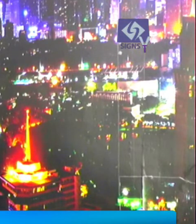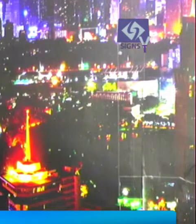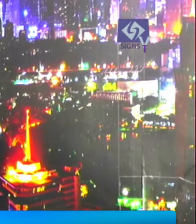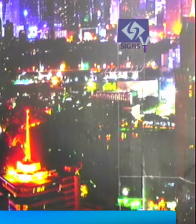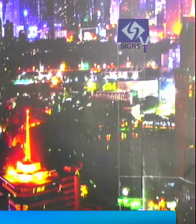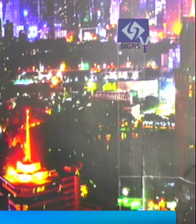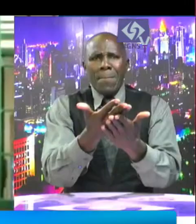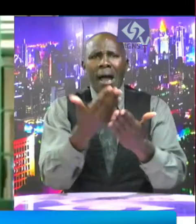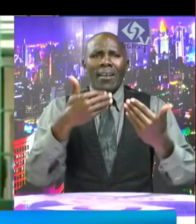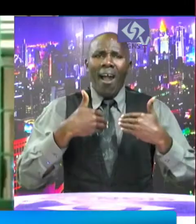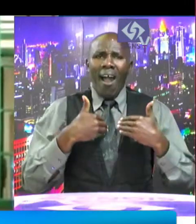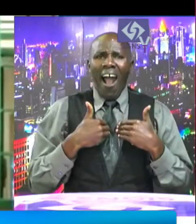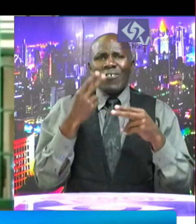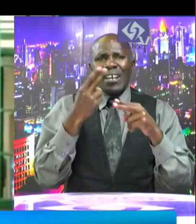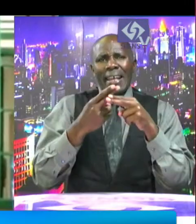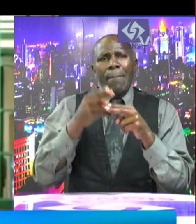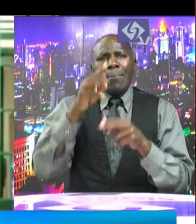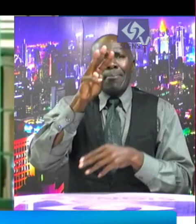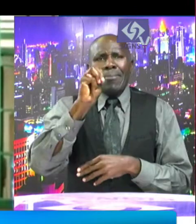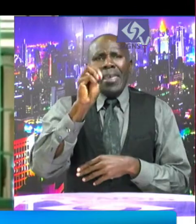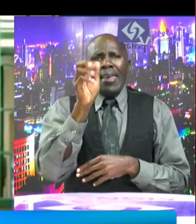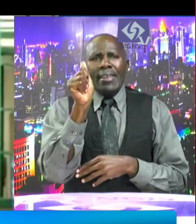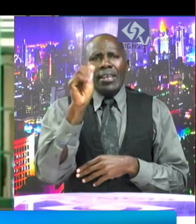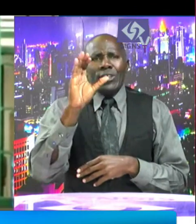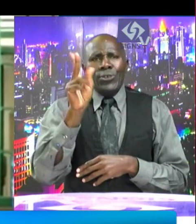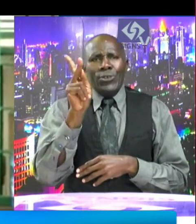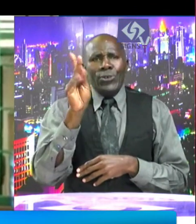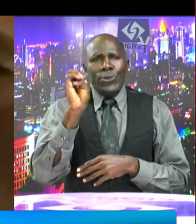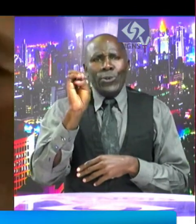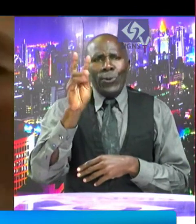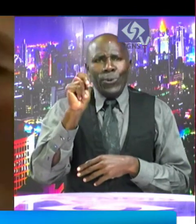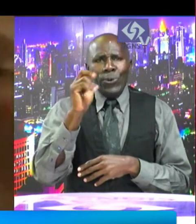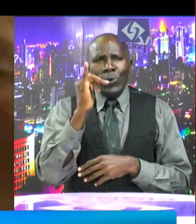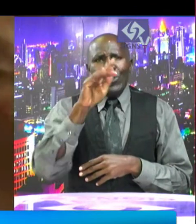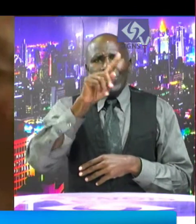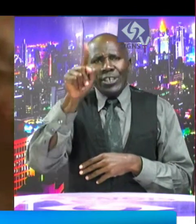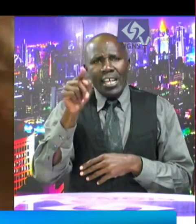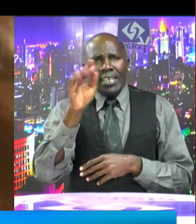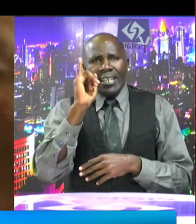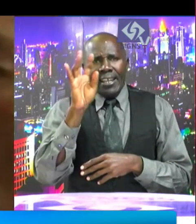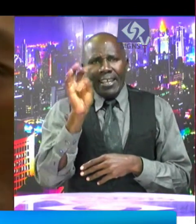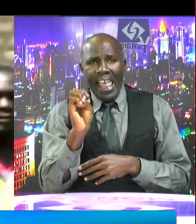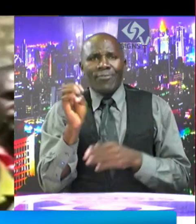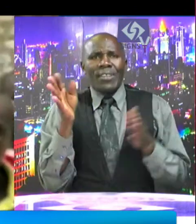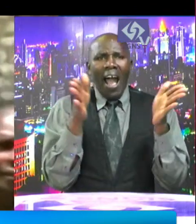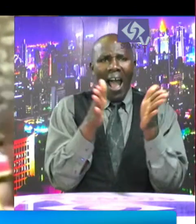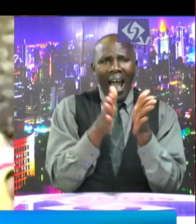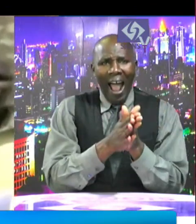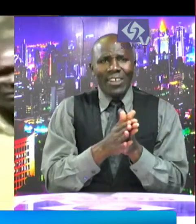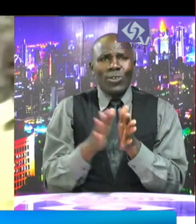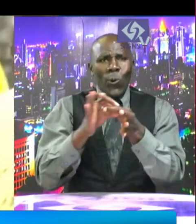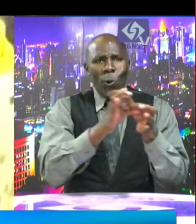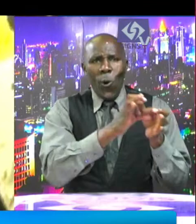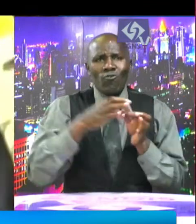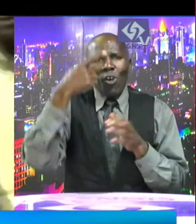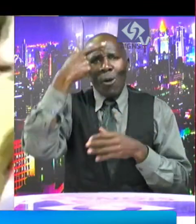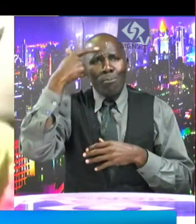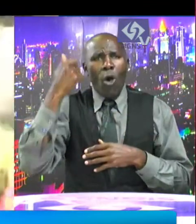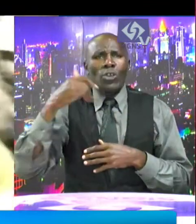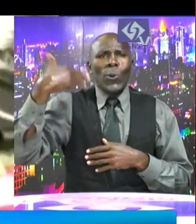The prosecution last month applied to have Mackenzie and his co-accused detained